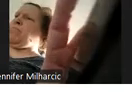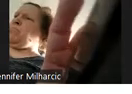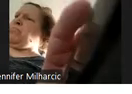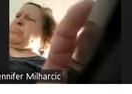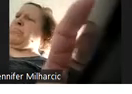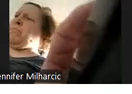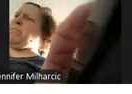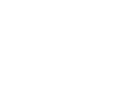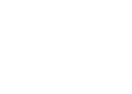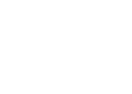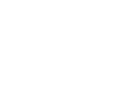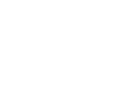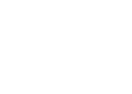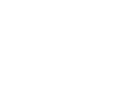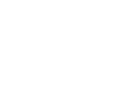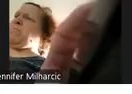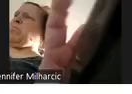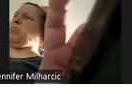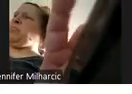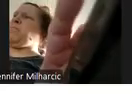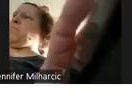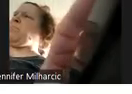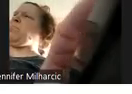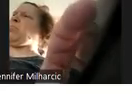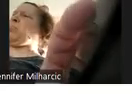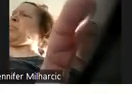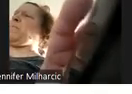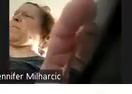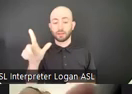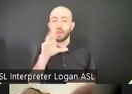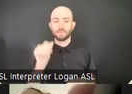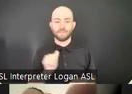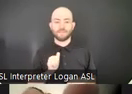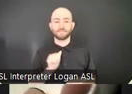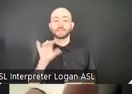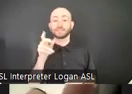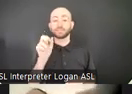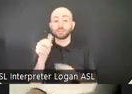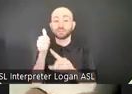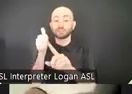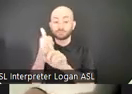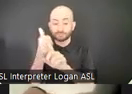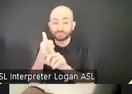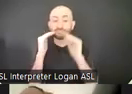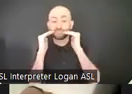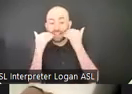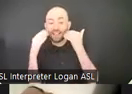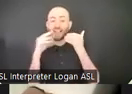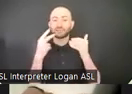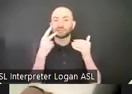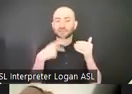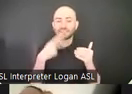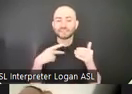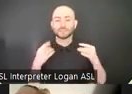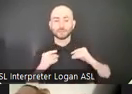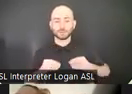,anes Tama feu and femely Okay, railroad smiling and is wearing a pink floral shirt with salt and